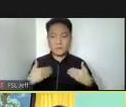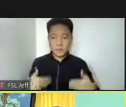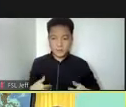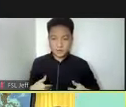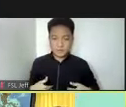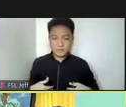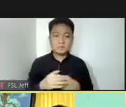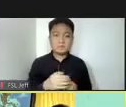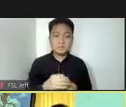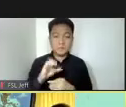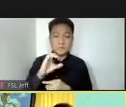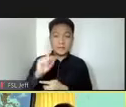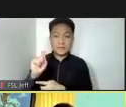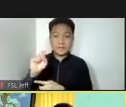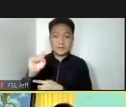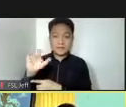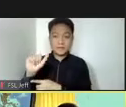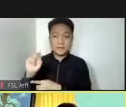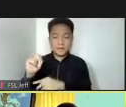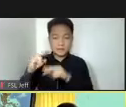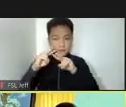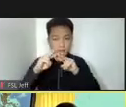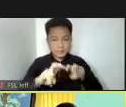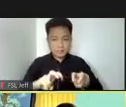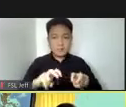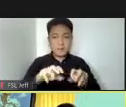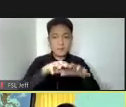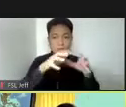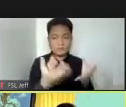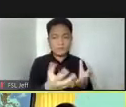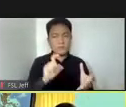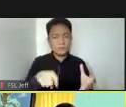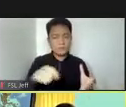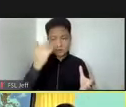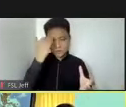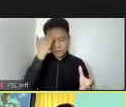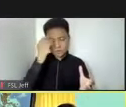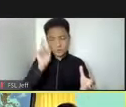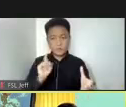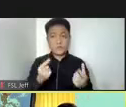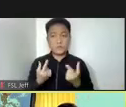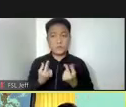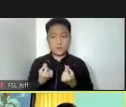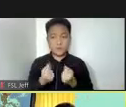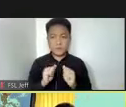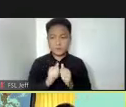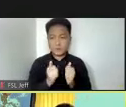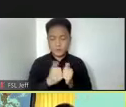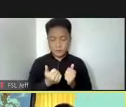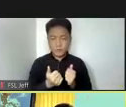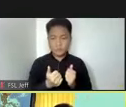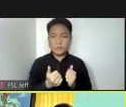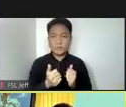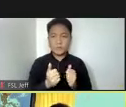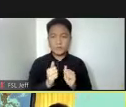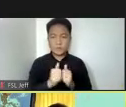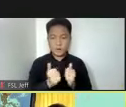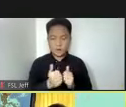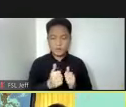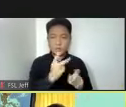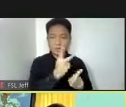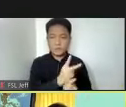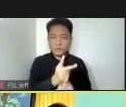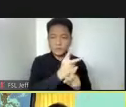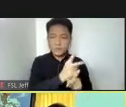we treat our Mother Earth. Part of Coffee for Peace values, which is the meaning of peace to